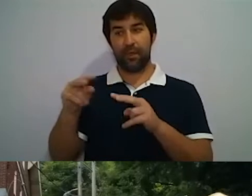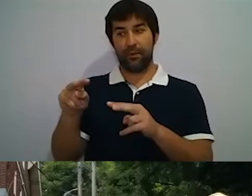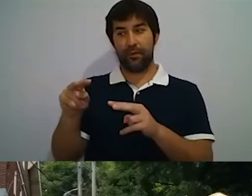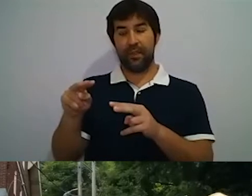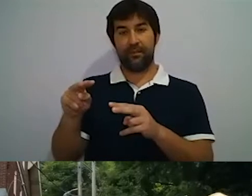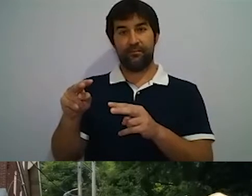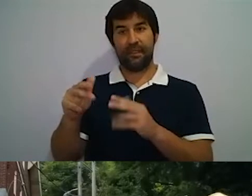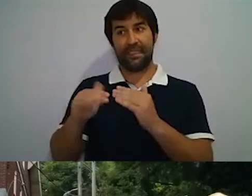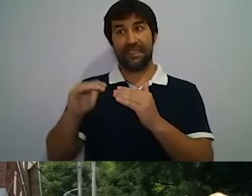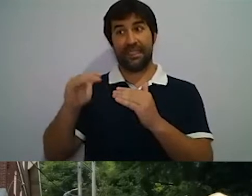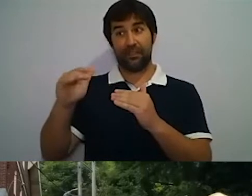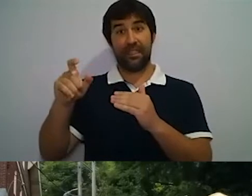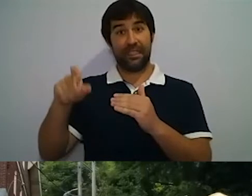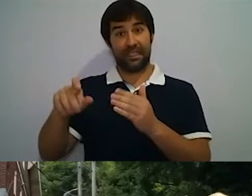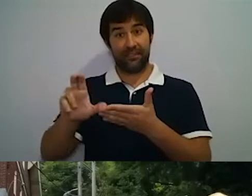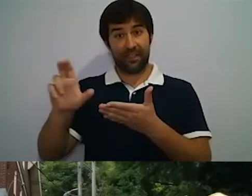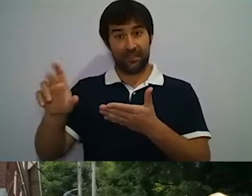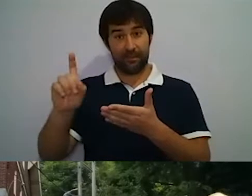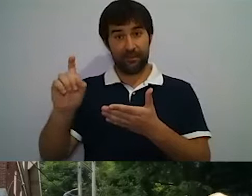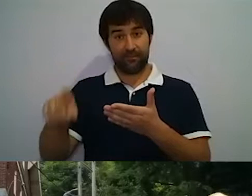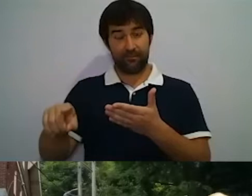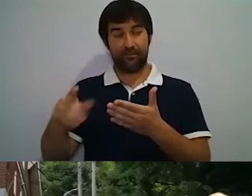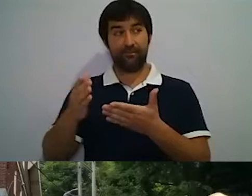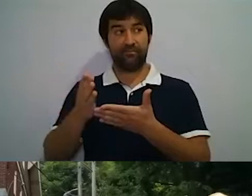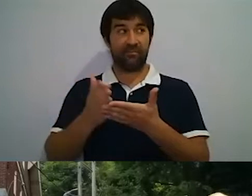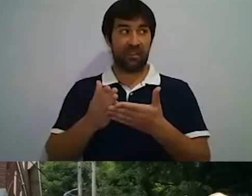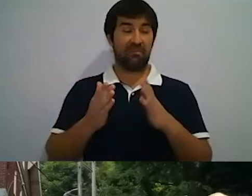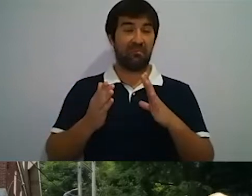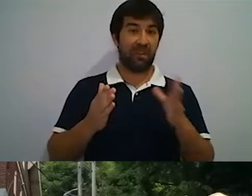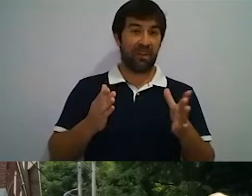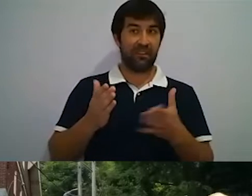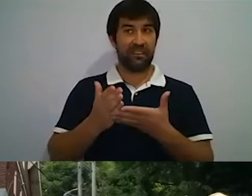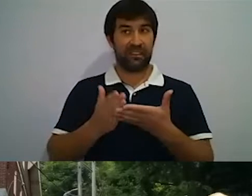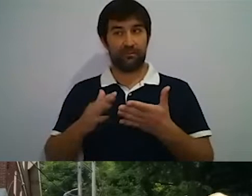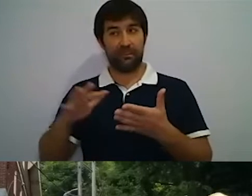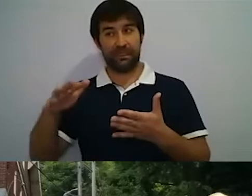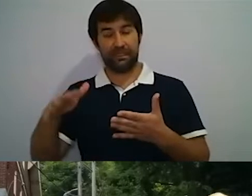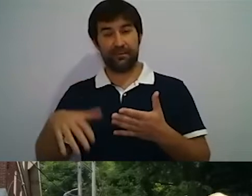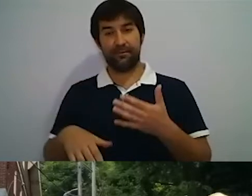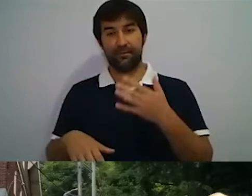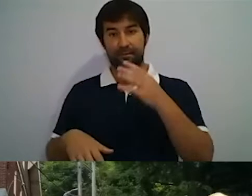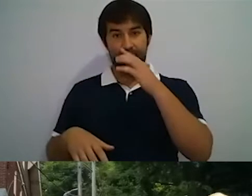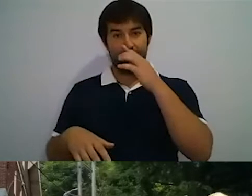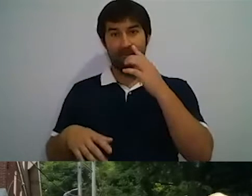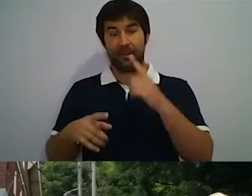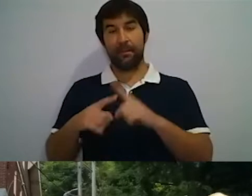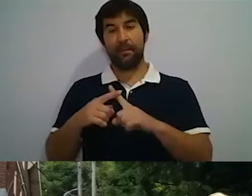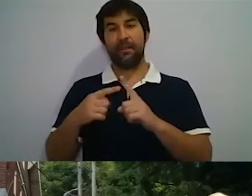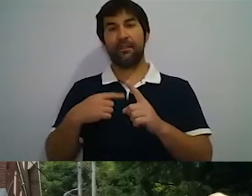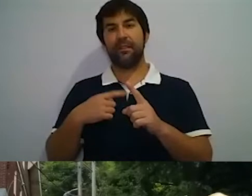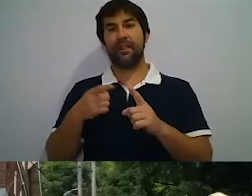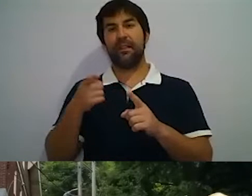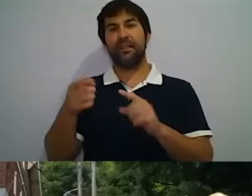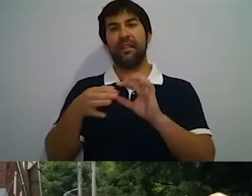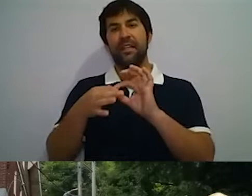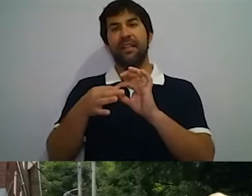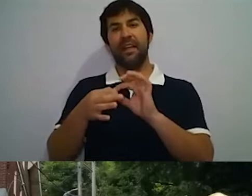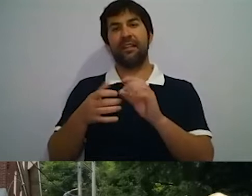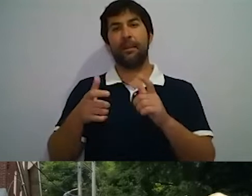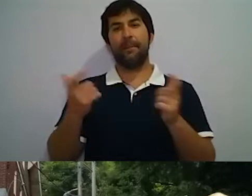of their income on basic housing, transportation, and energy costs. That is the upper limit. We know that our